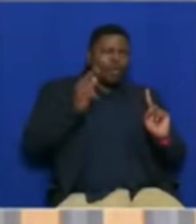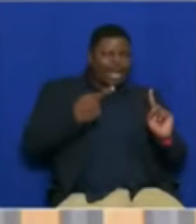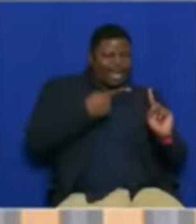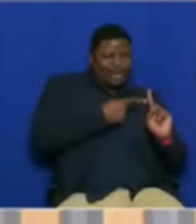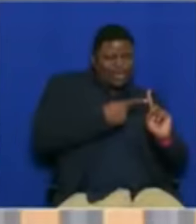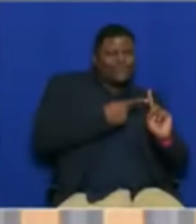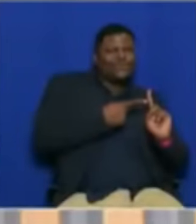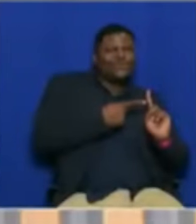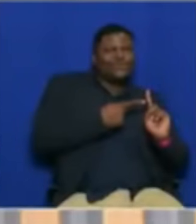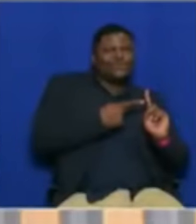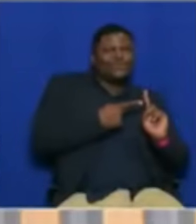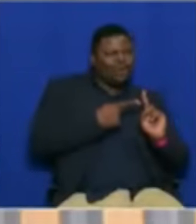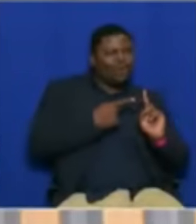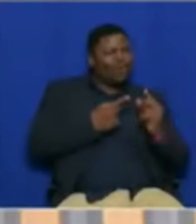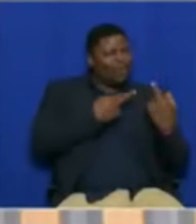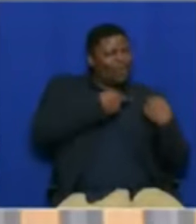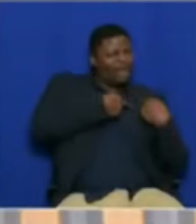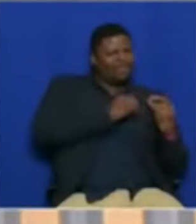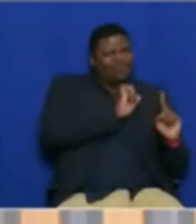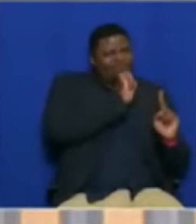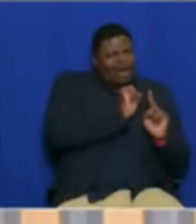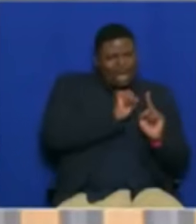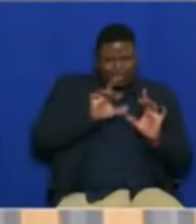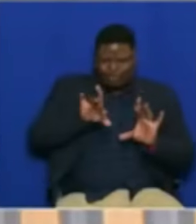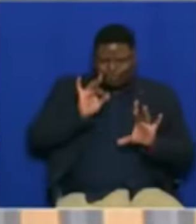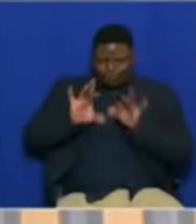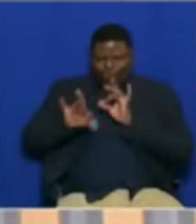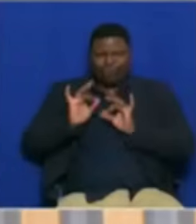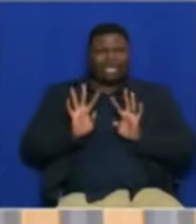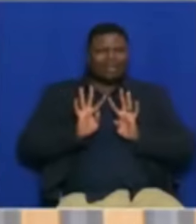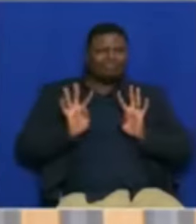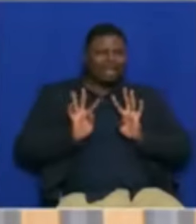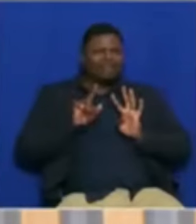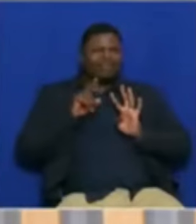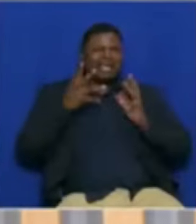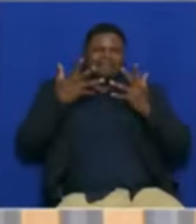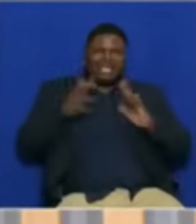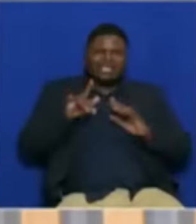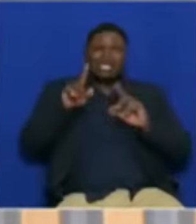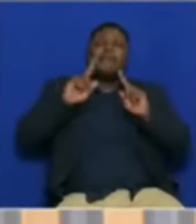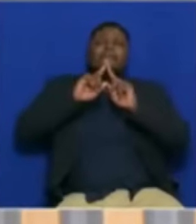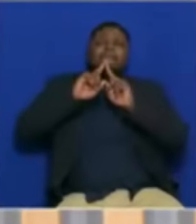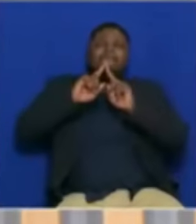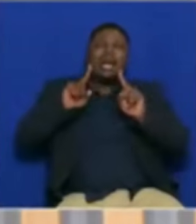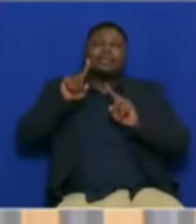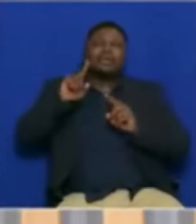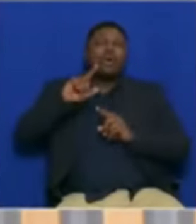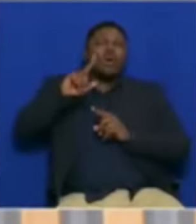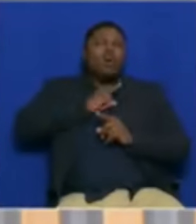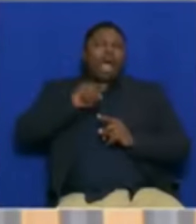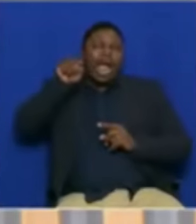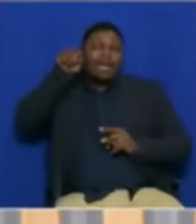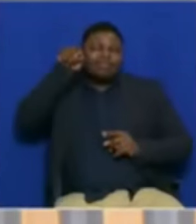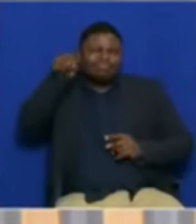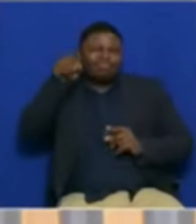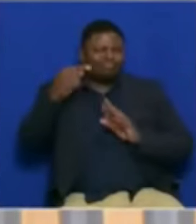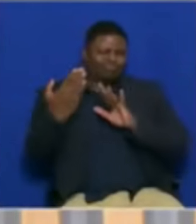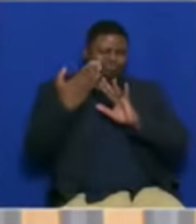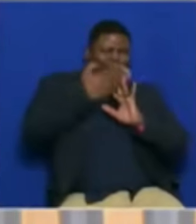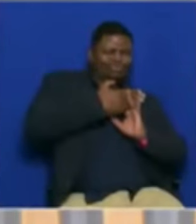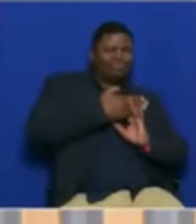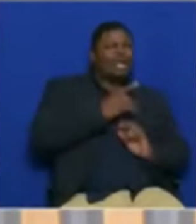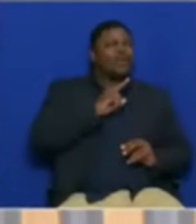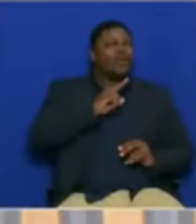do by the prescript, which doesn't say it must be constituted by people from crime intelligence? It